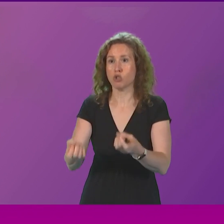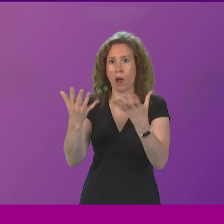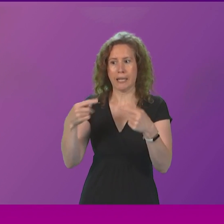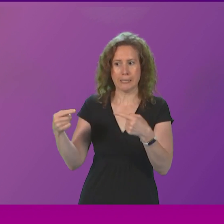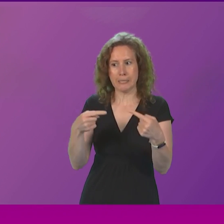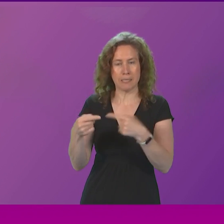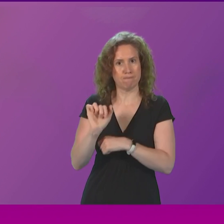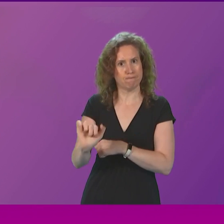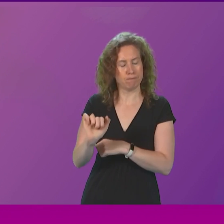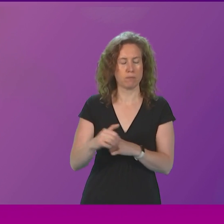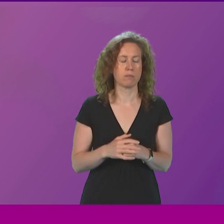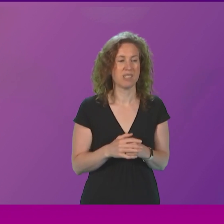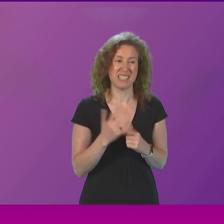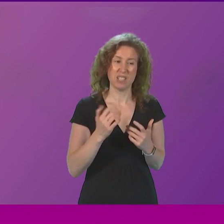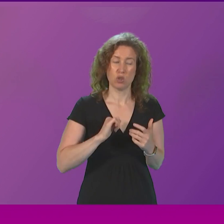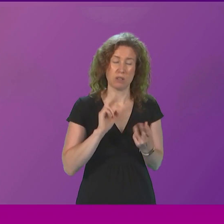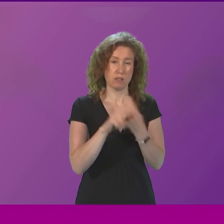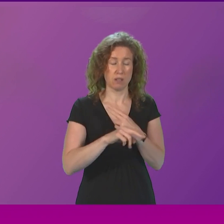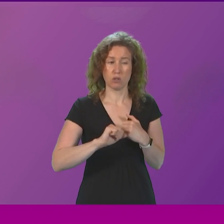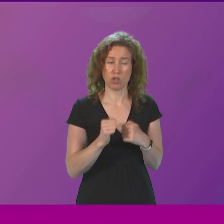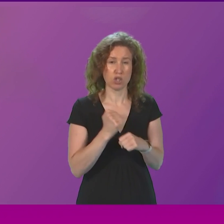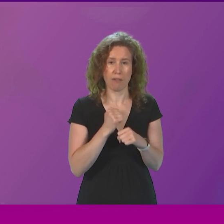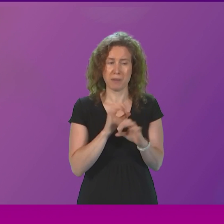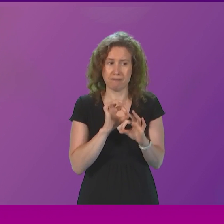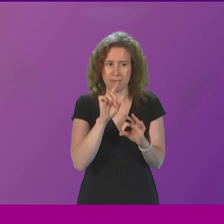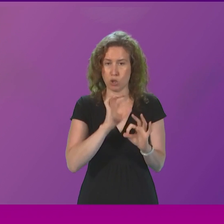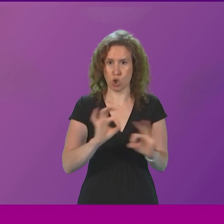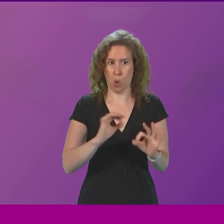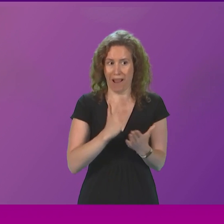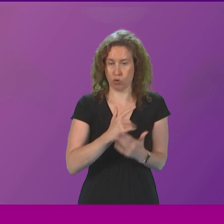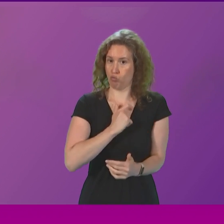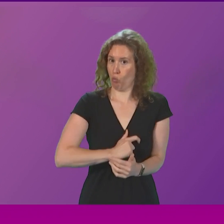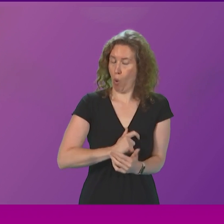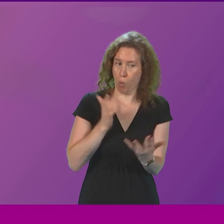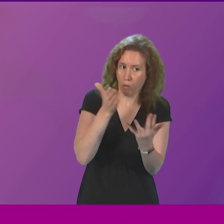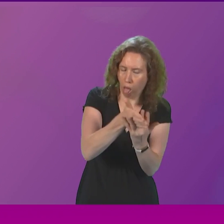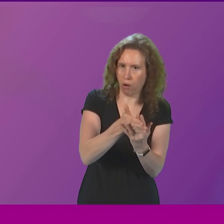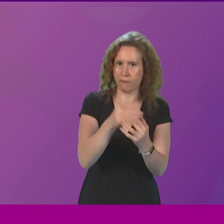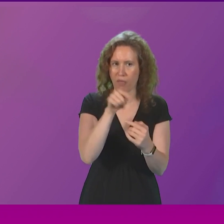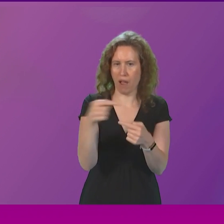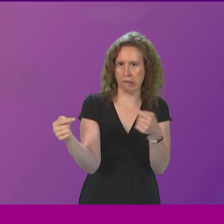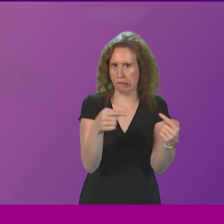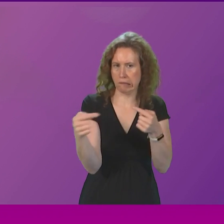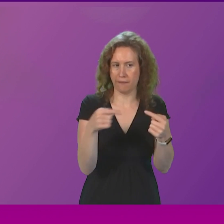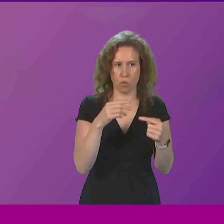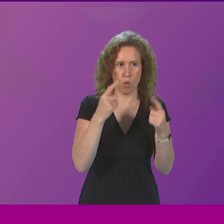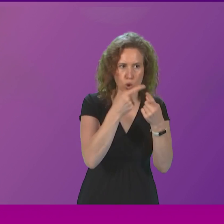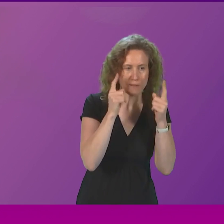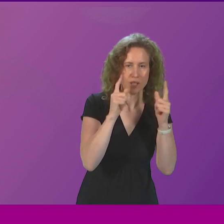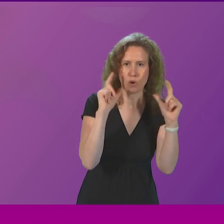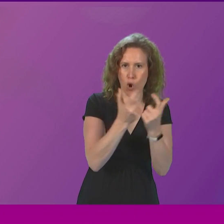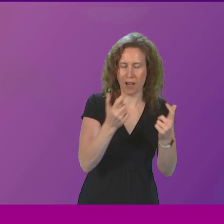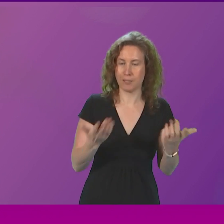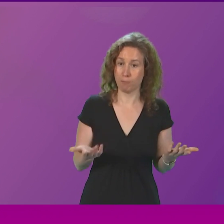the Scottish Government has no direct role in resolving industrial disputes in the further and higher education sectors. We are clear